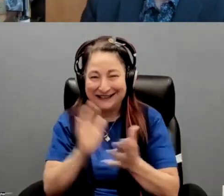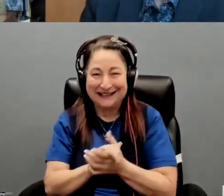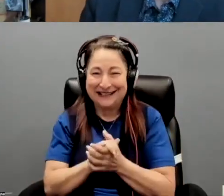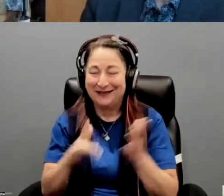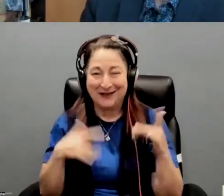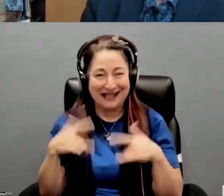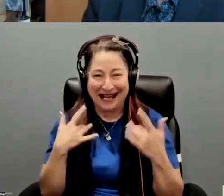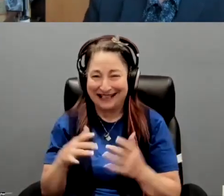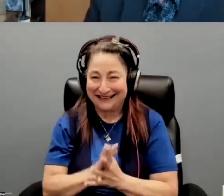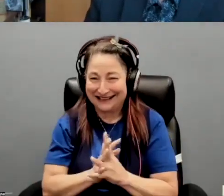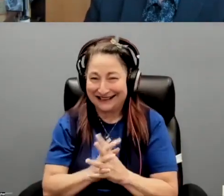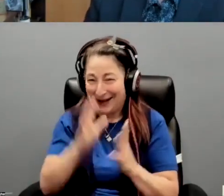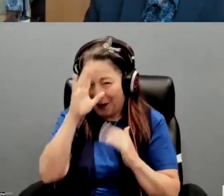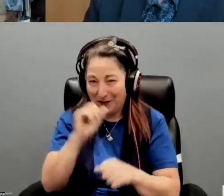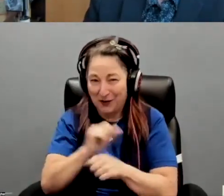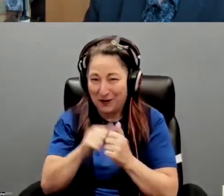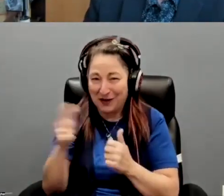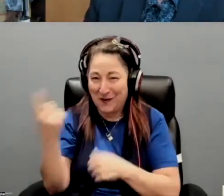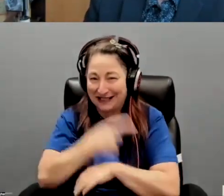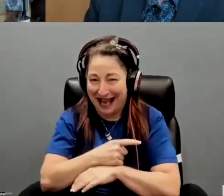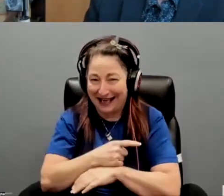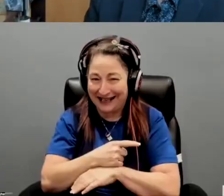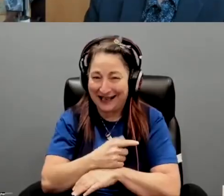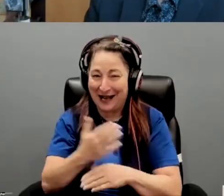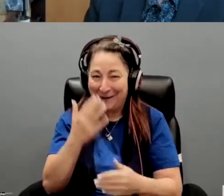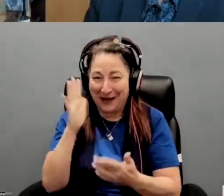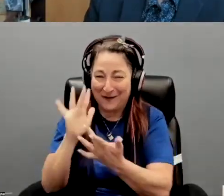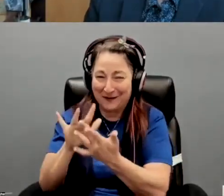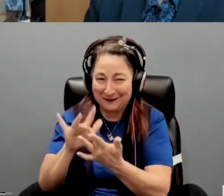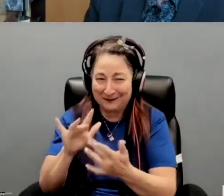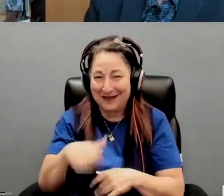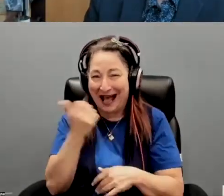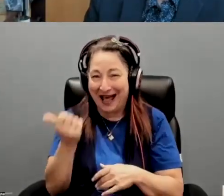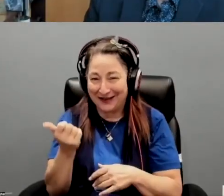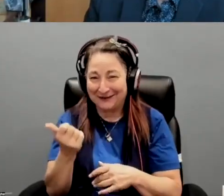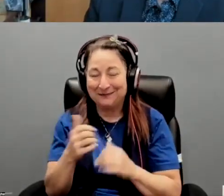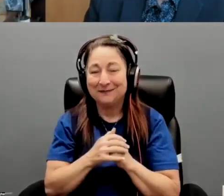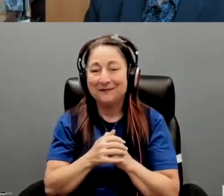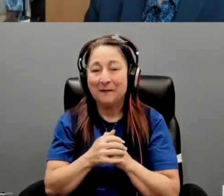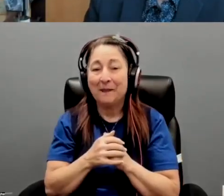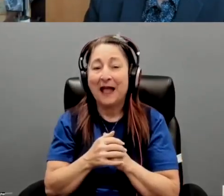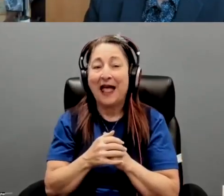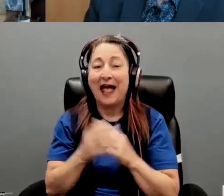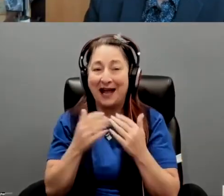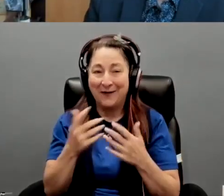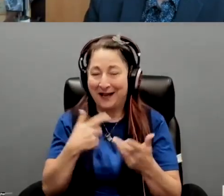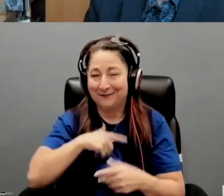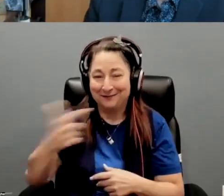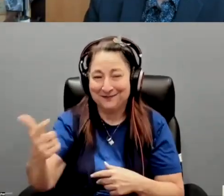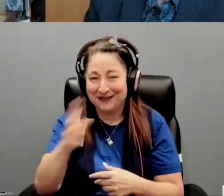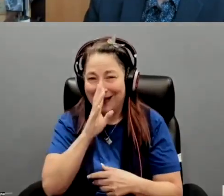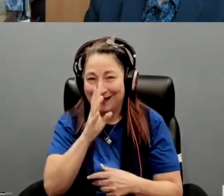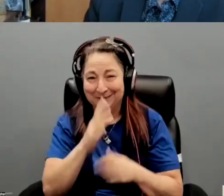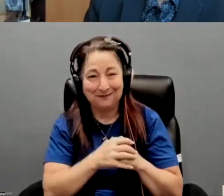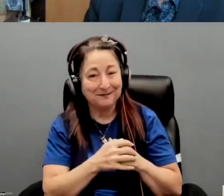excited. Hope to work with you someday, and probably will reach out otherwise, and have before. But anyways, I will let you talk now, Marissa.